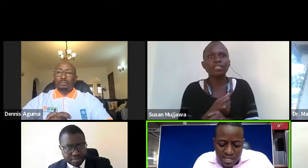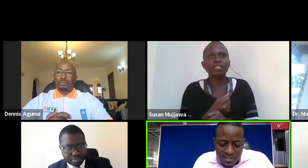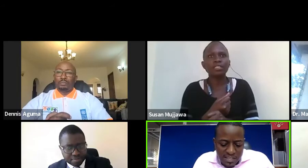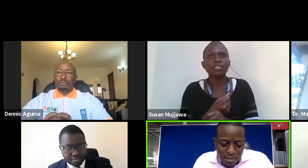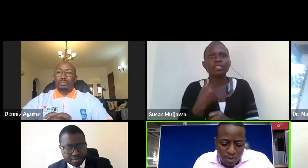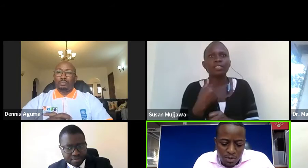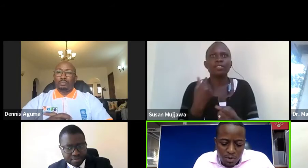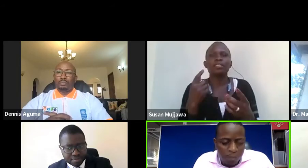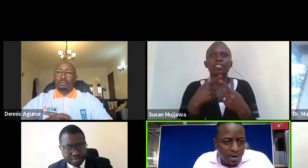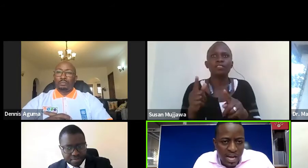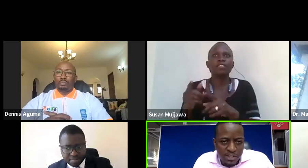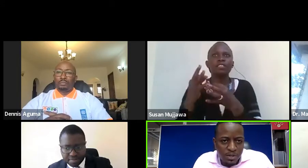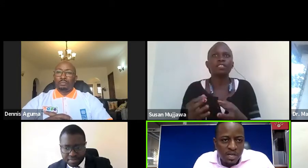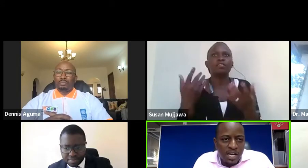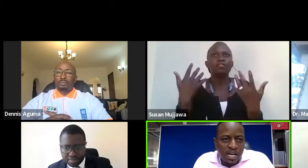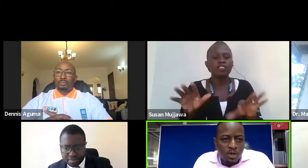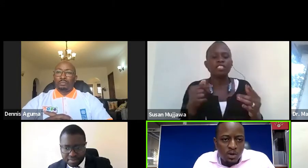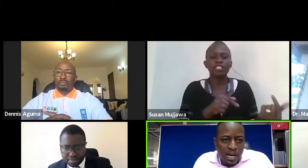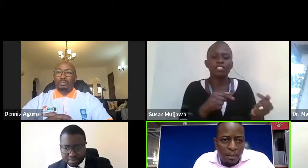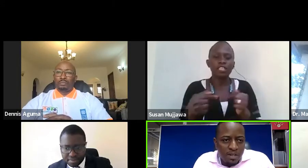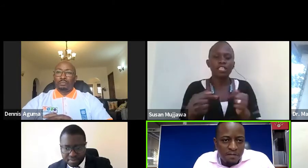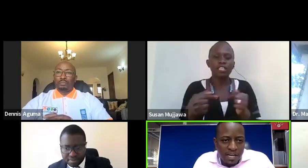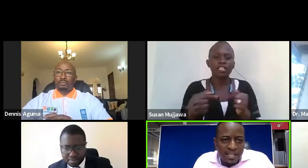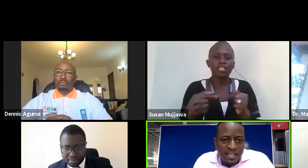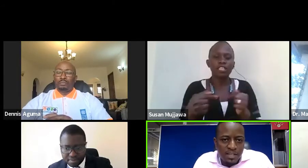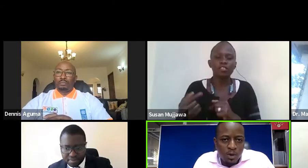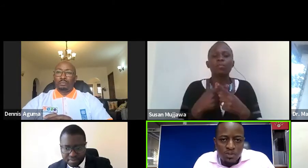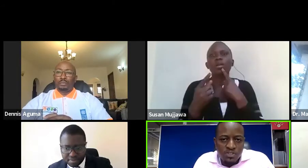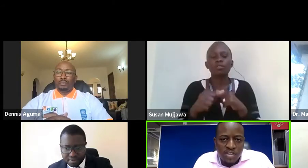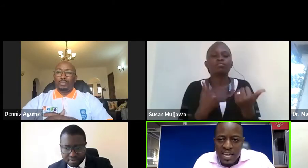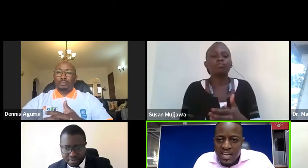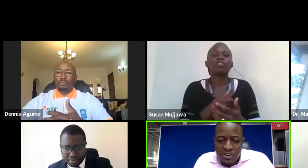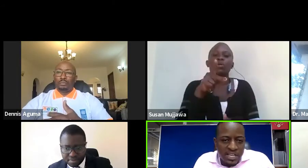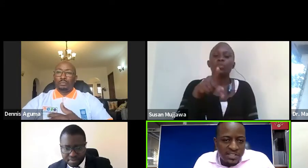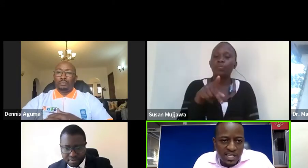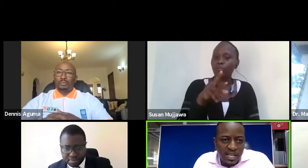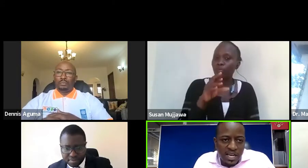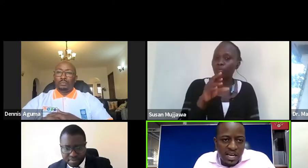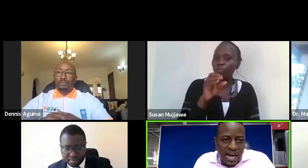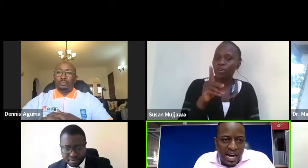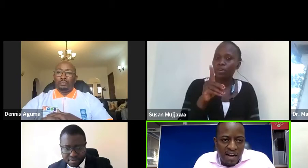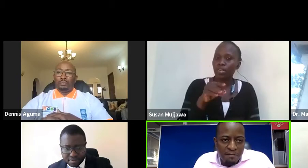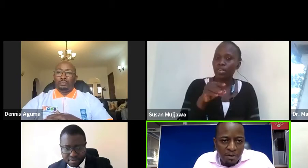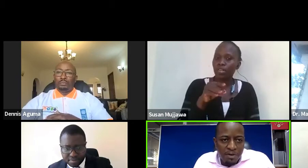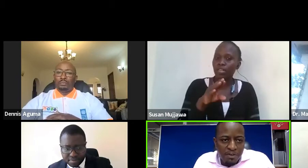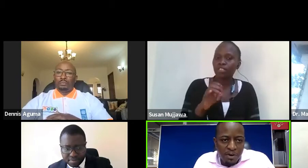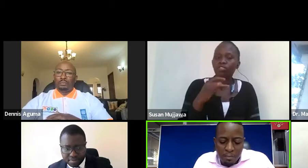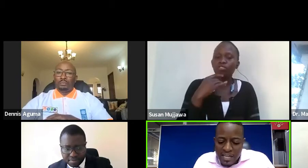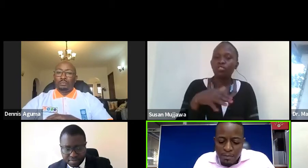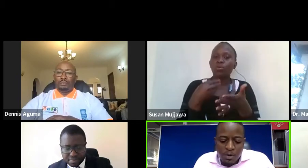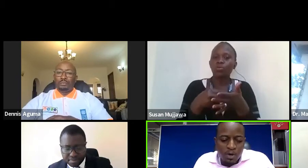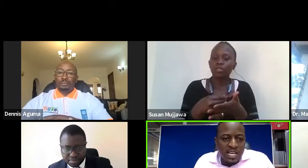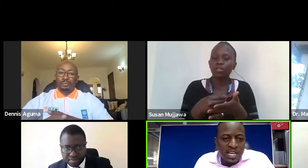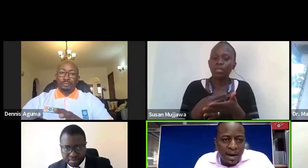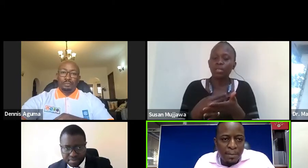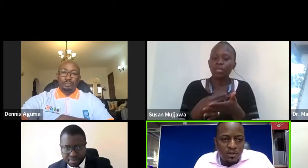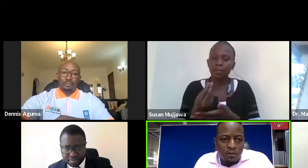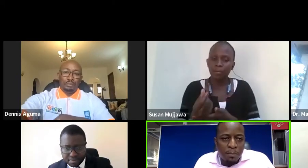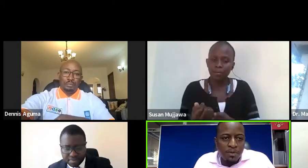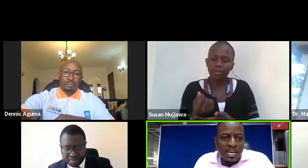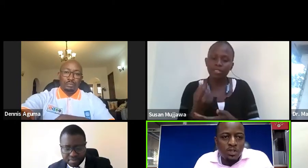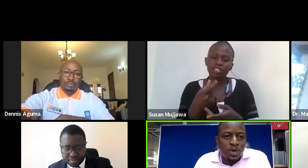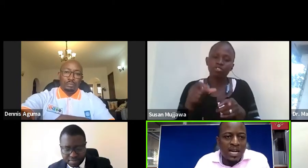been discussed, but when you talk production, you're talking about the fact that your costs are increasing very much because the